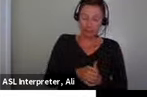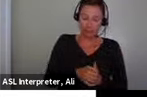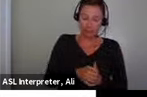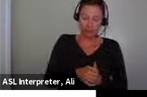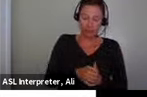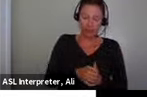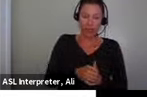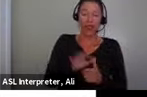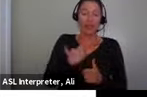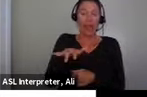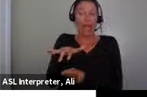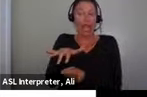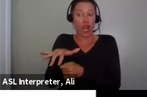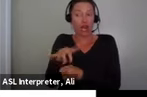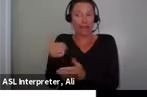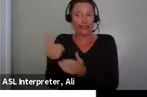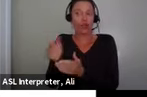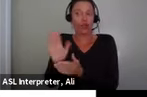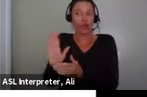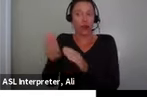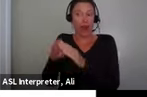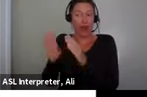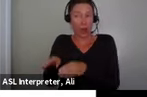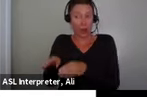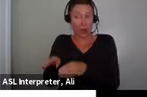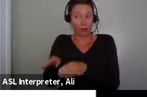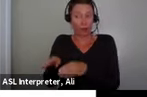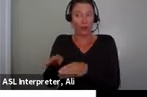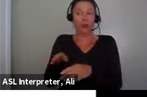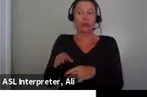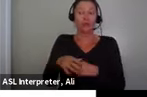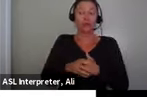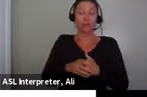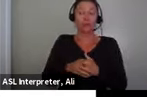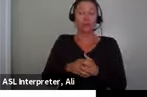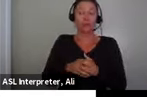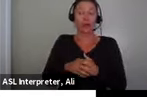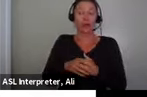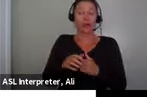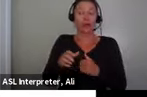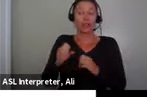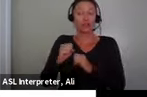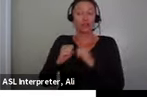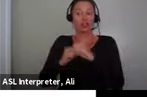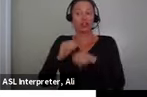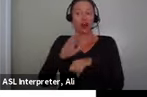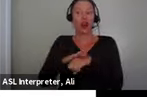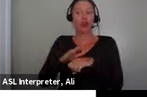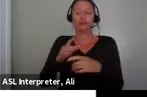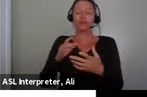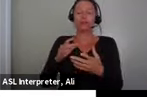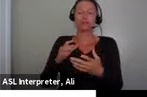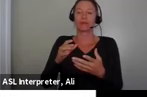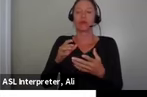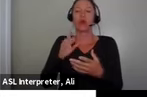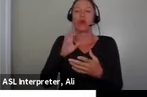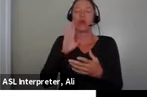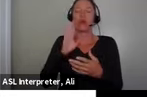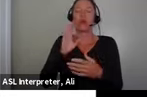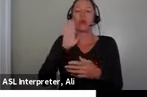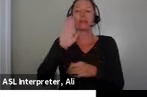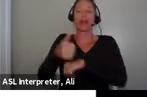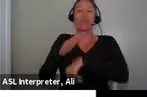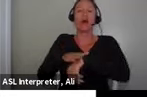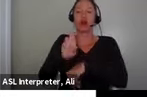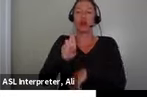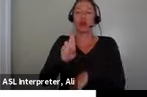In the vicinity of your residence, the structure would be on retaining walls, so we would not expect deep foundations or